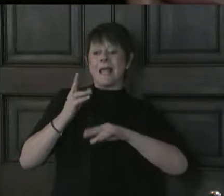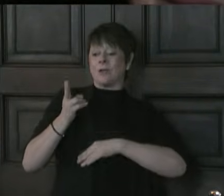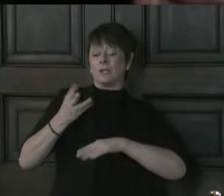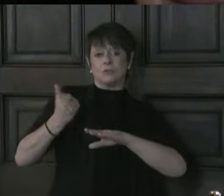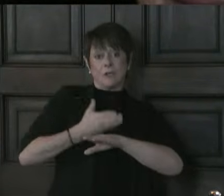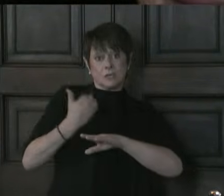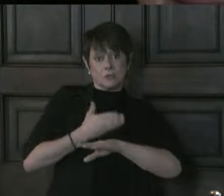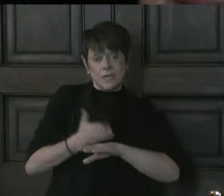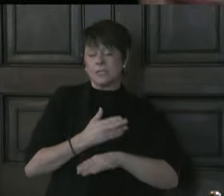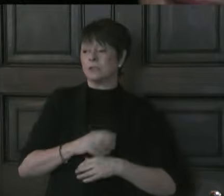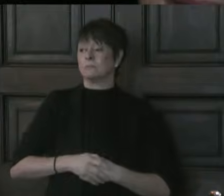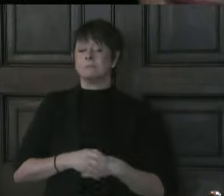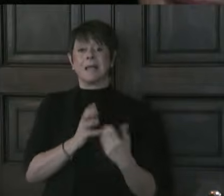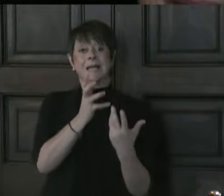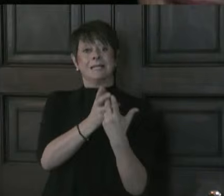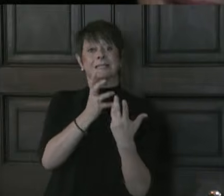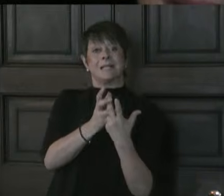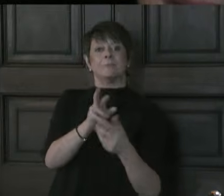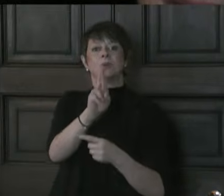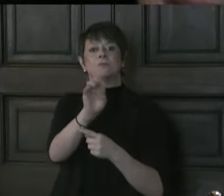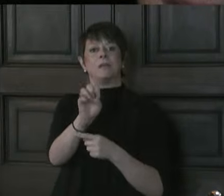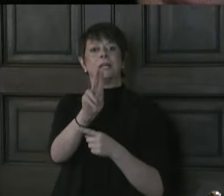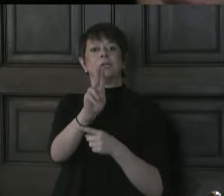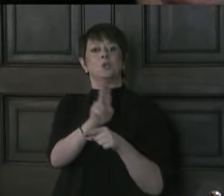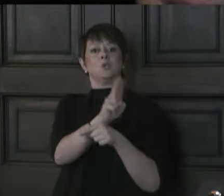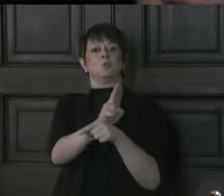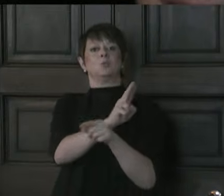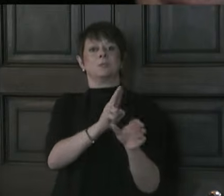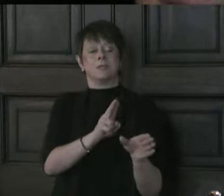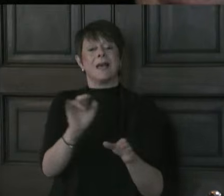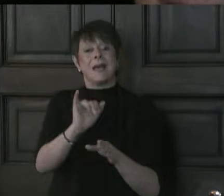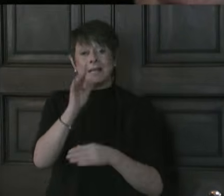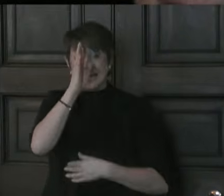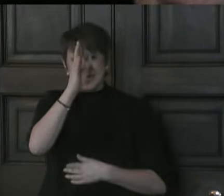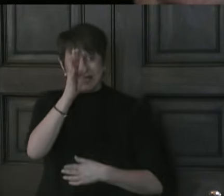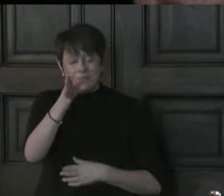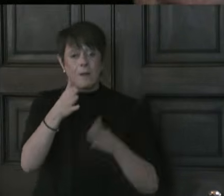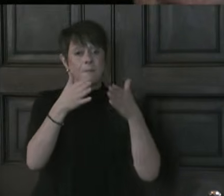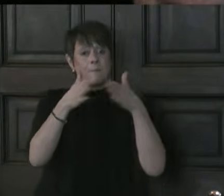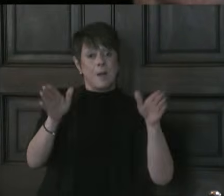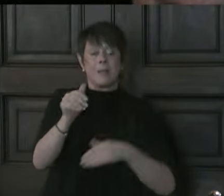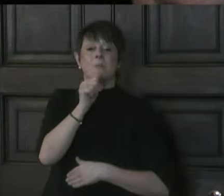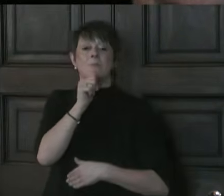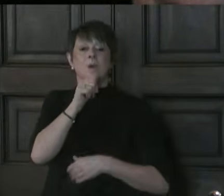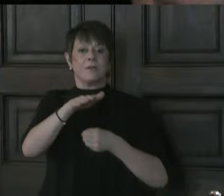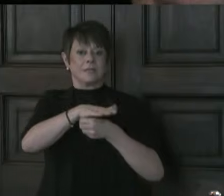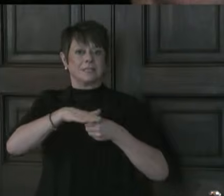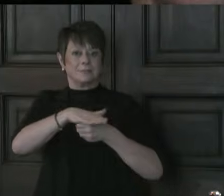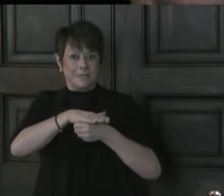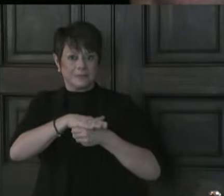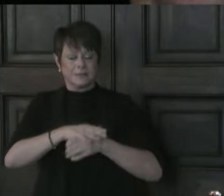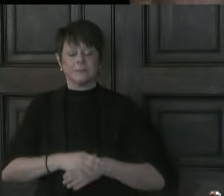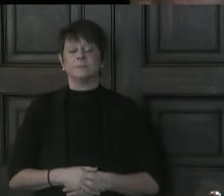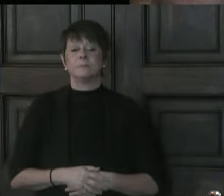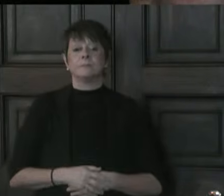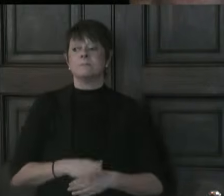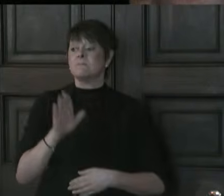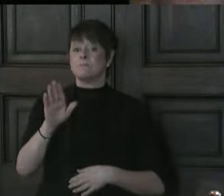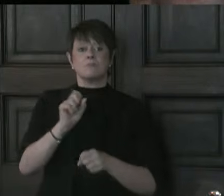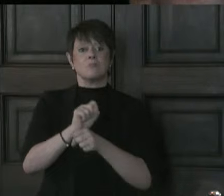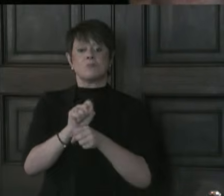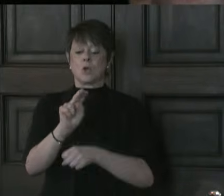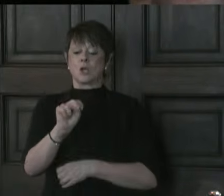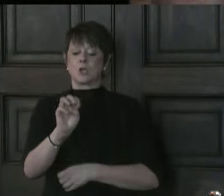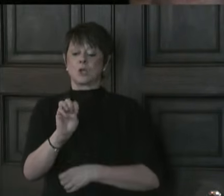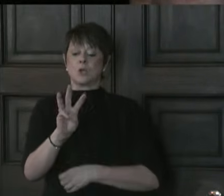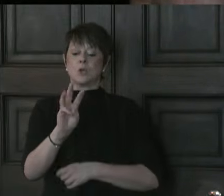restorations, adaptive reuse initiatives, and innovative public and private spaces. His work on the Newman Building